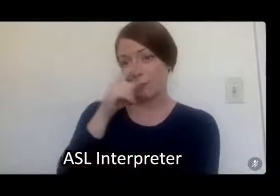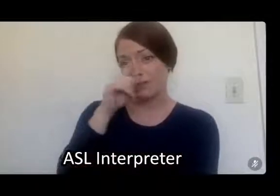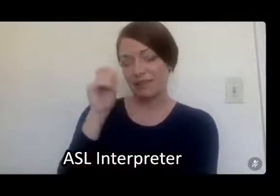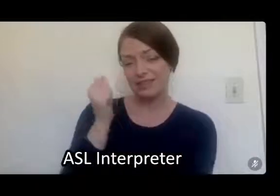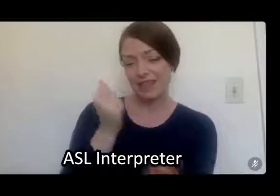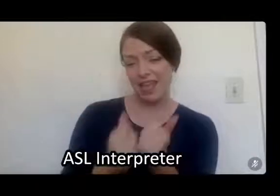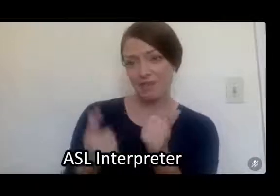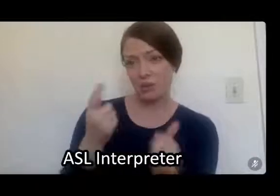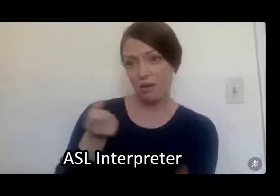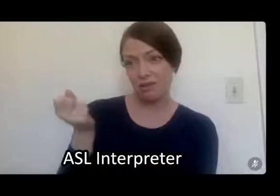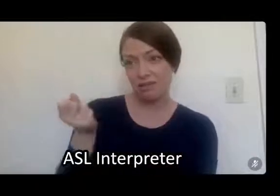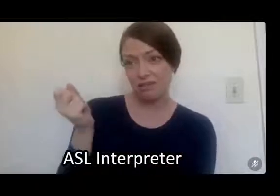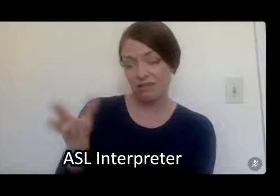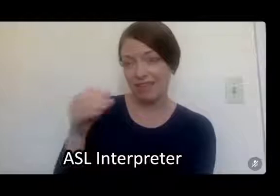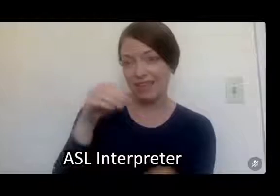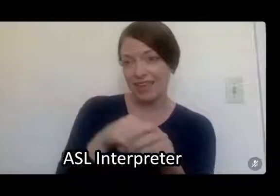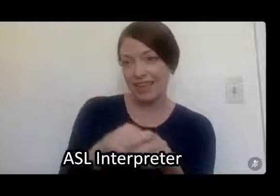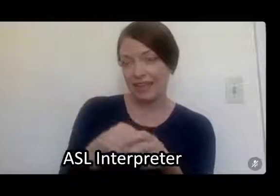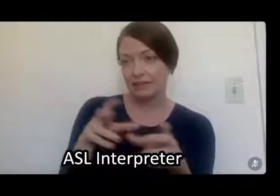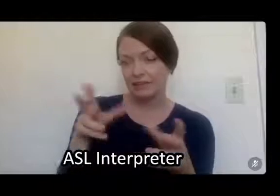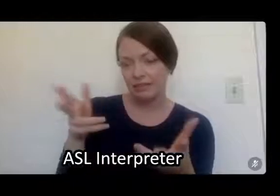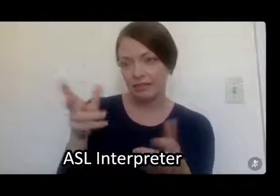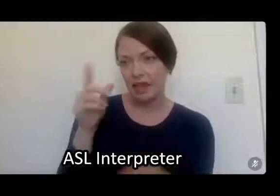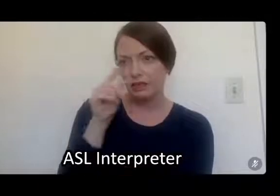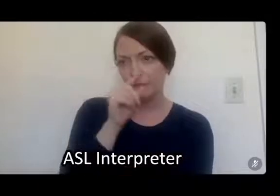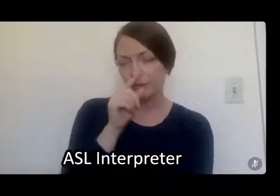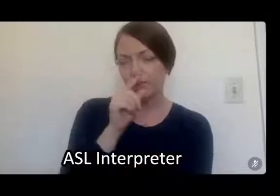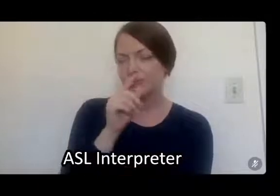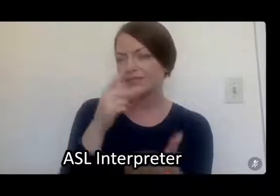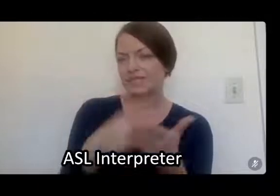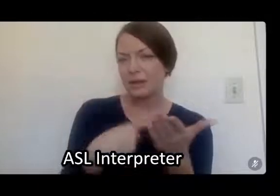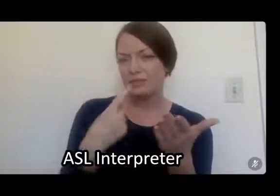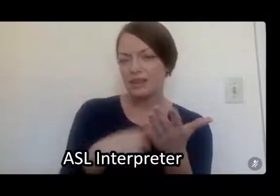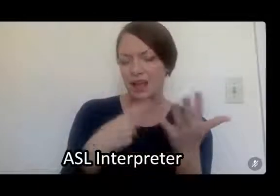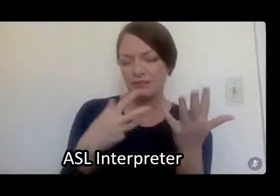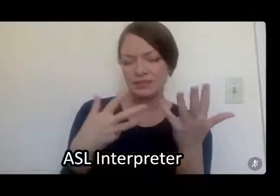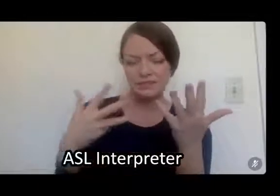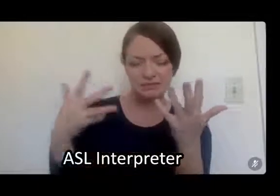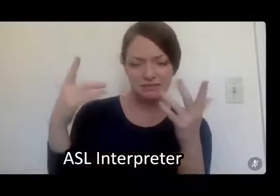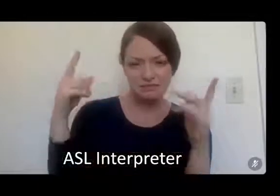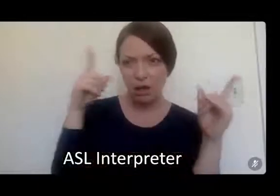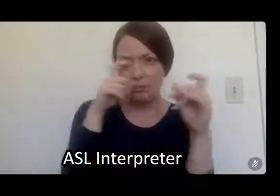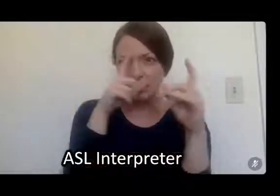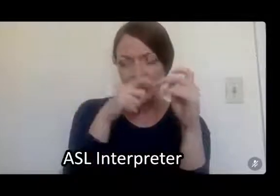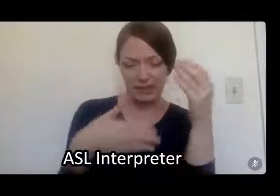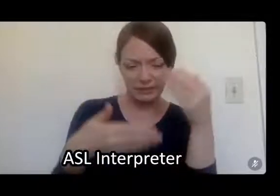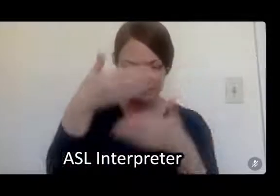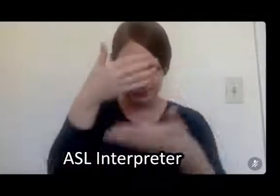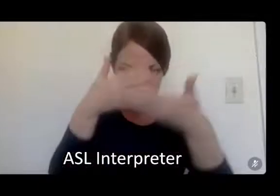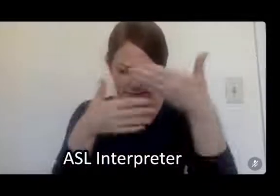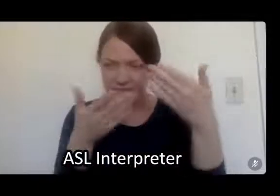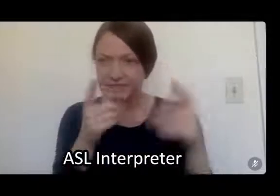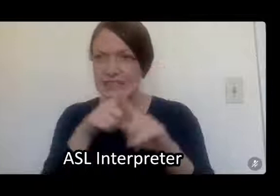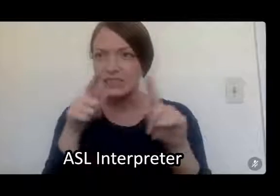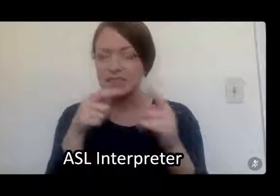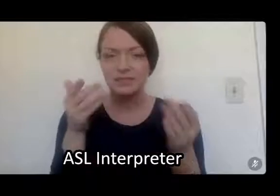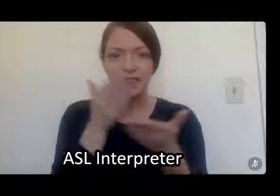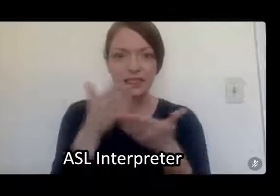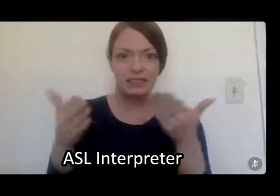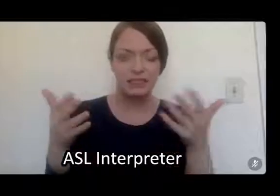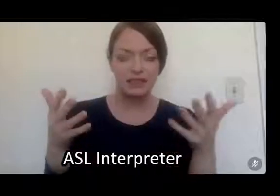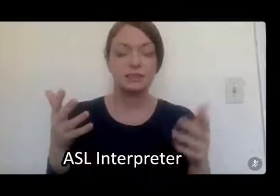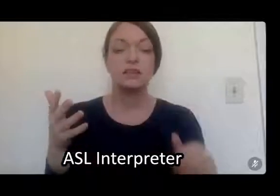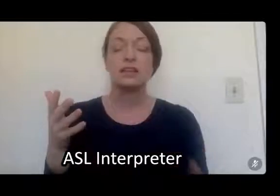in the channel, and it can get kind of clustered. Yeah. And I will go to Google because I'm usually signed into